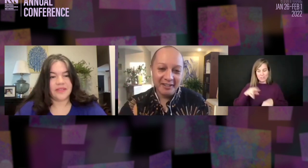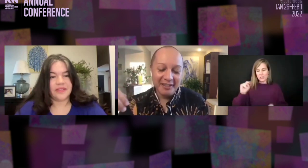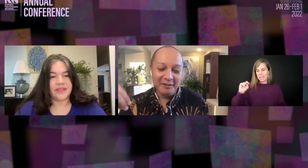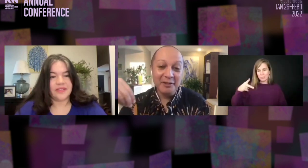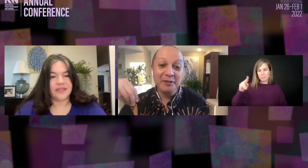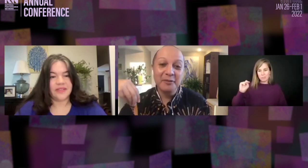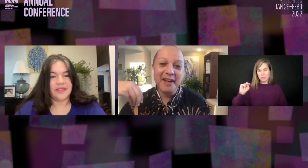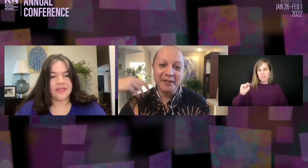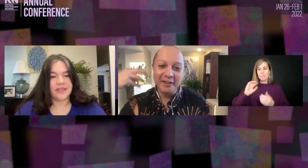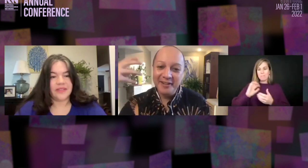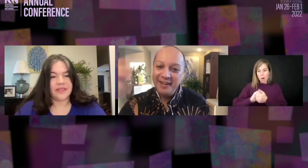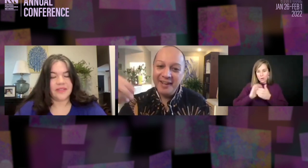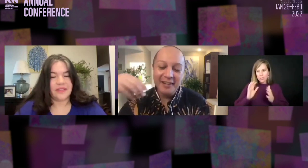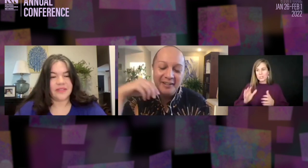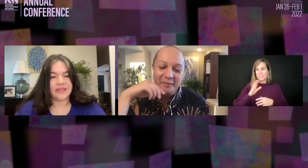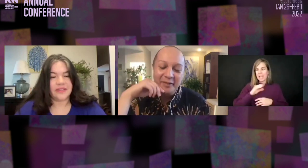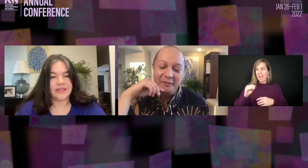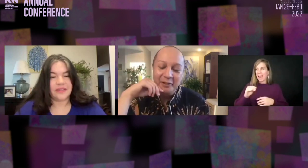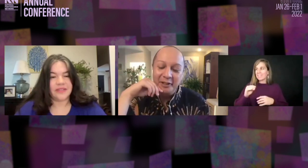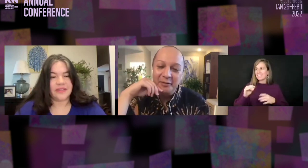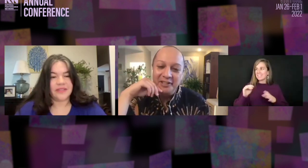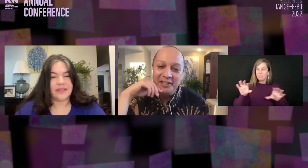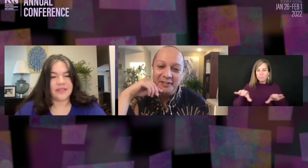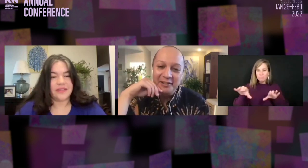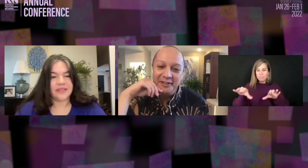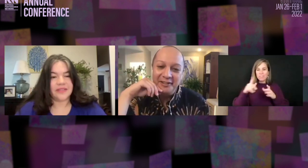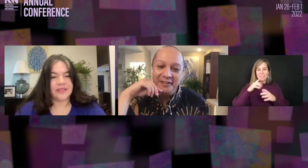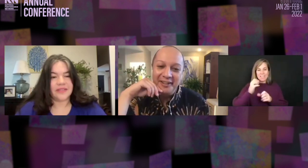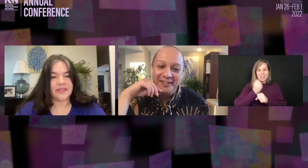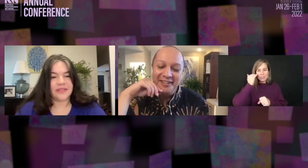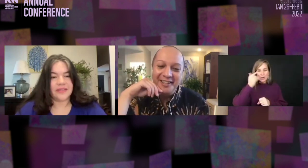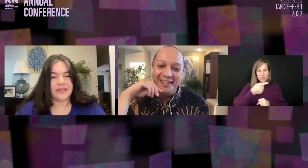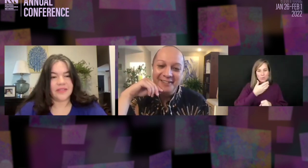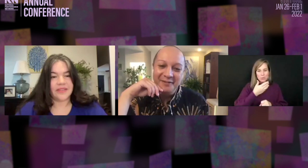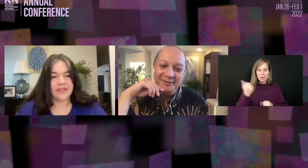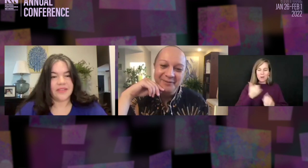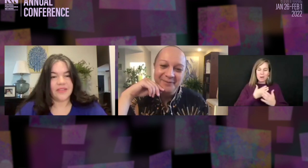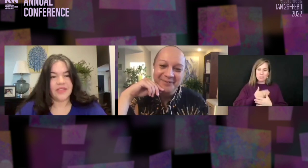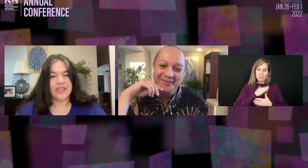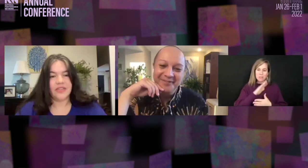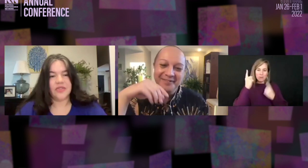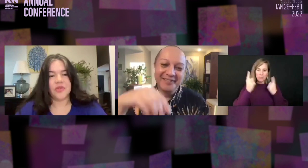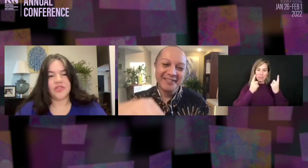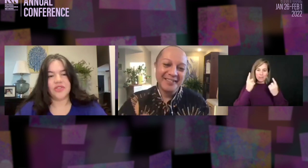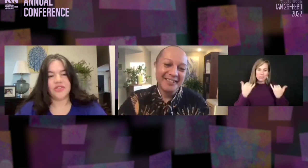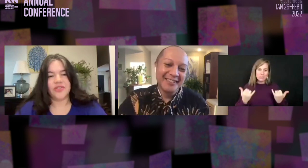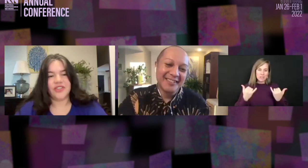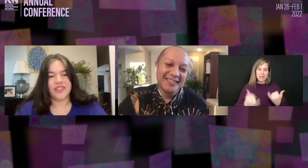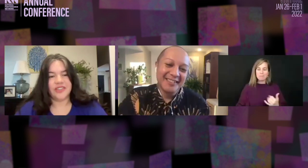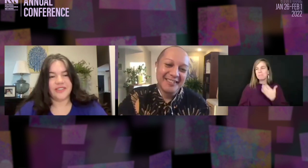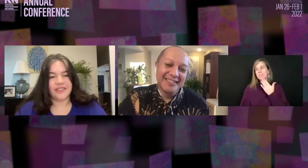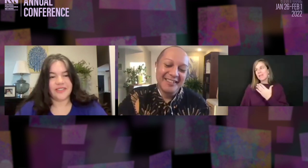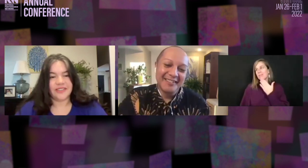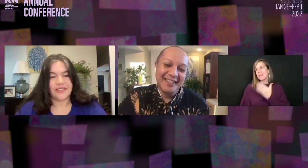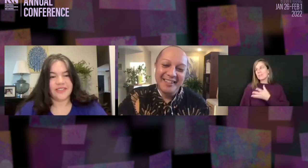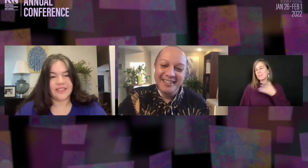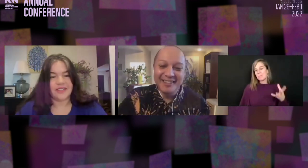artists getting to know you better. And I really appreciate your thoughts today. Thank you so much, Christopher.